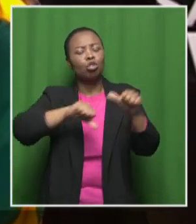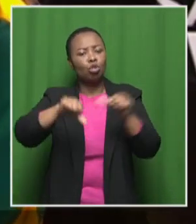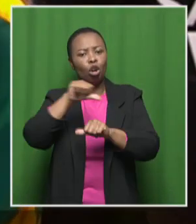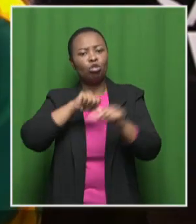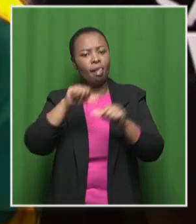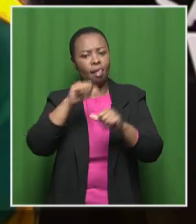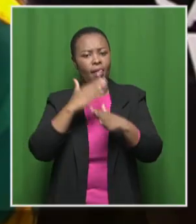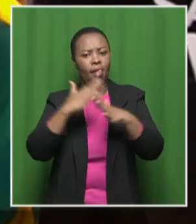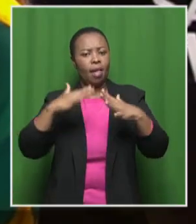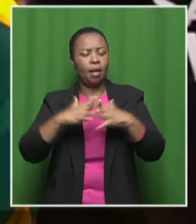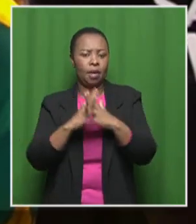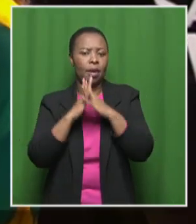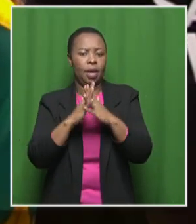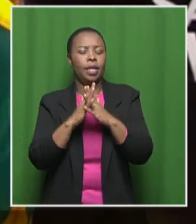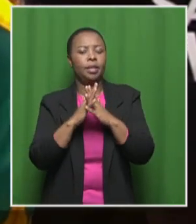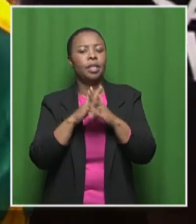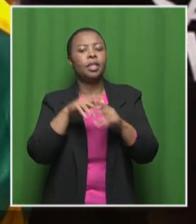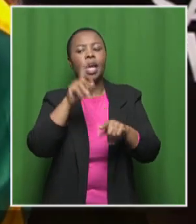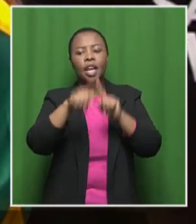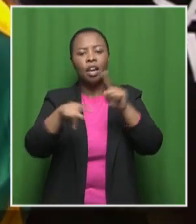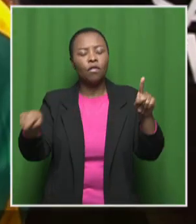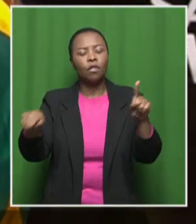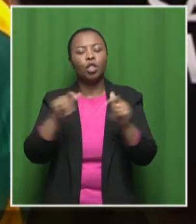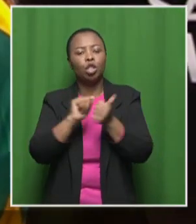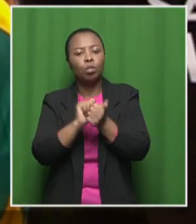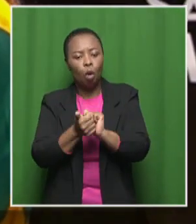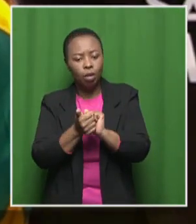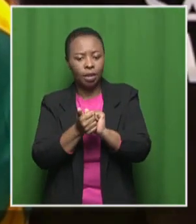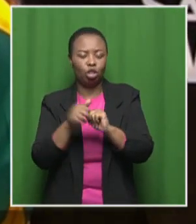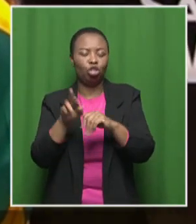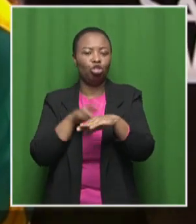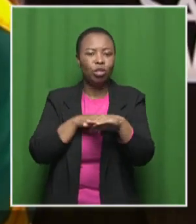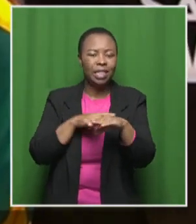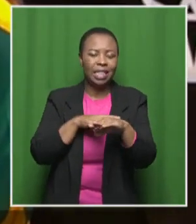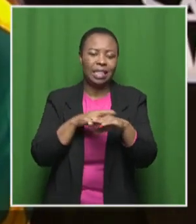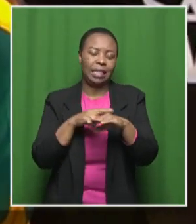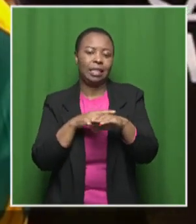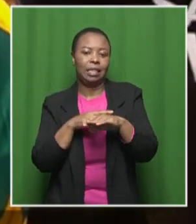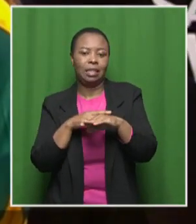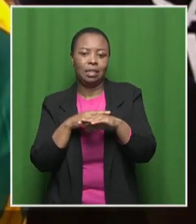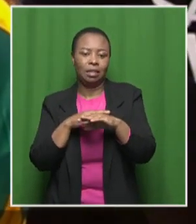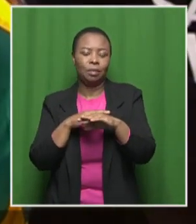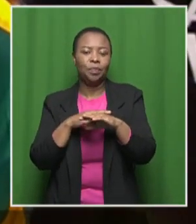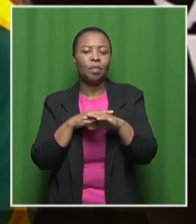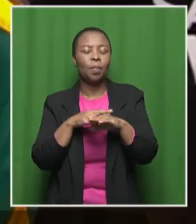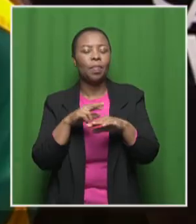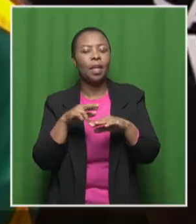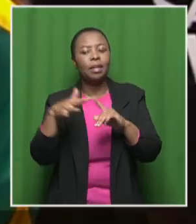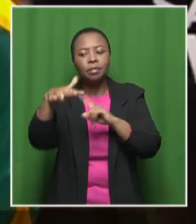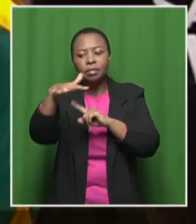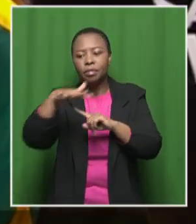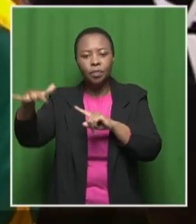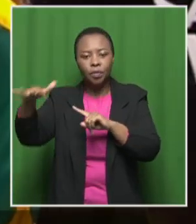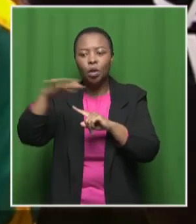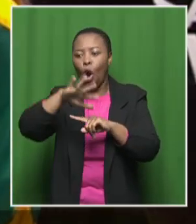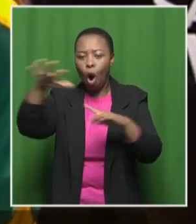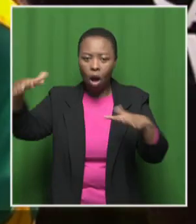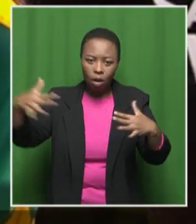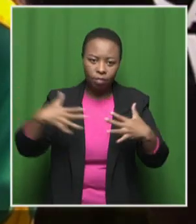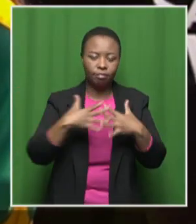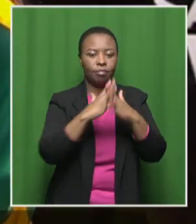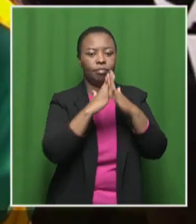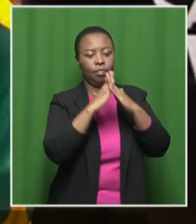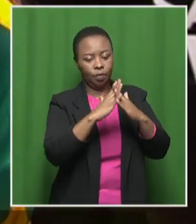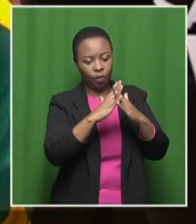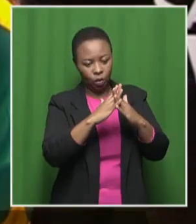nutshell. Every single sporting code, every race, every ethnicity, any social standing, we're able to sing together when we're talking about